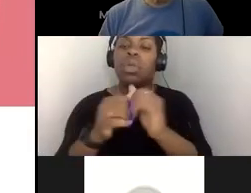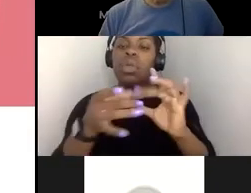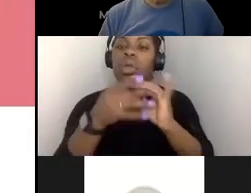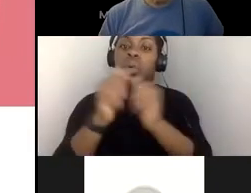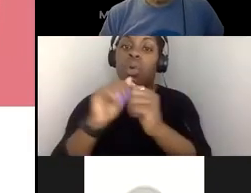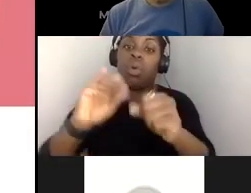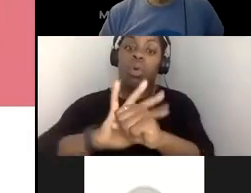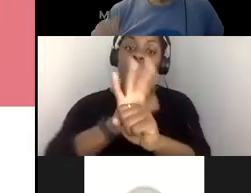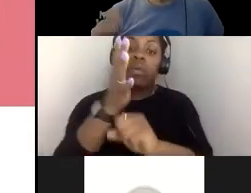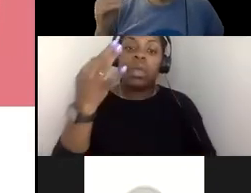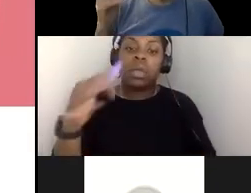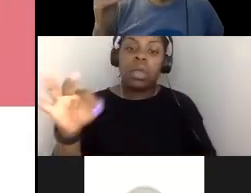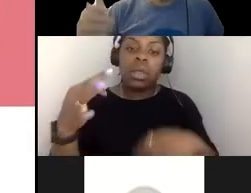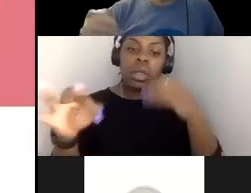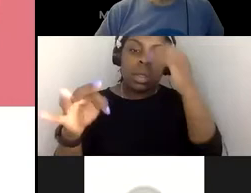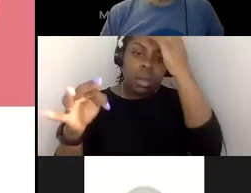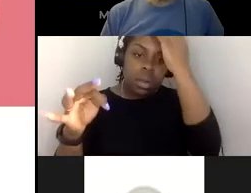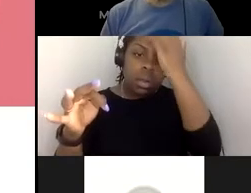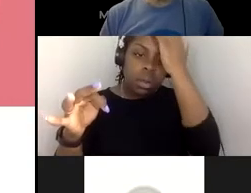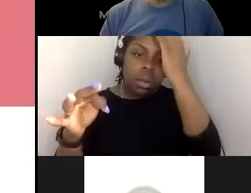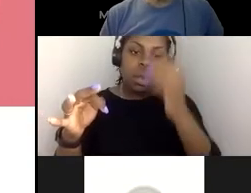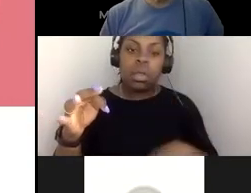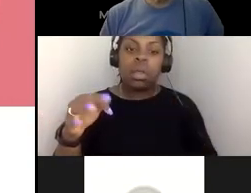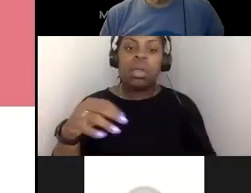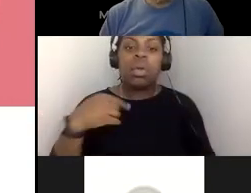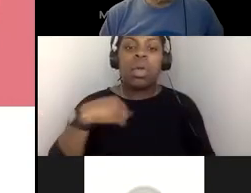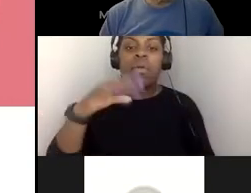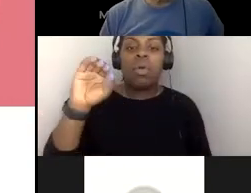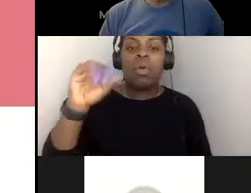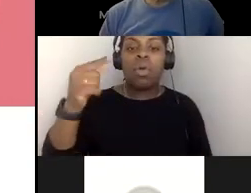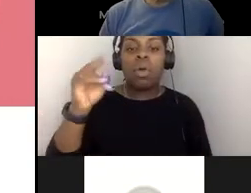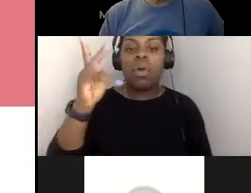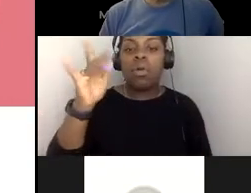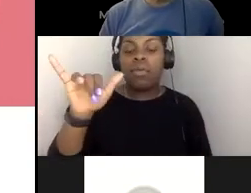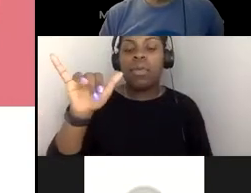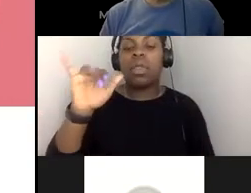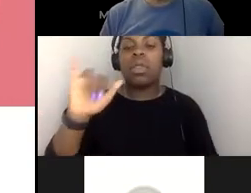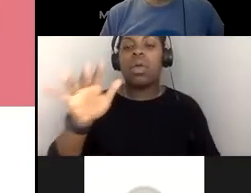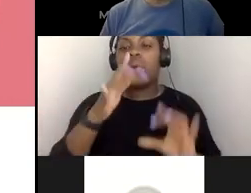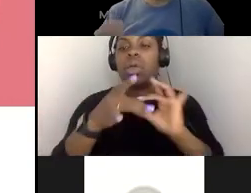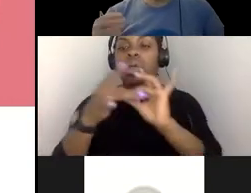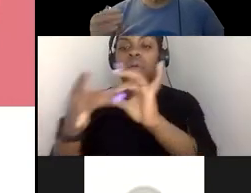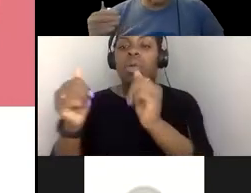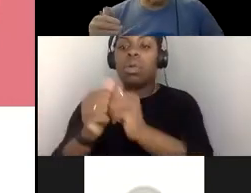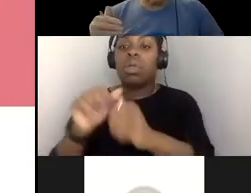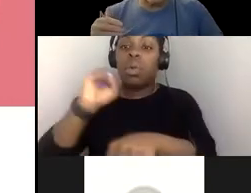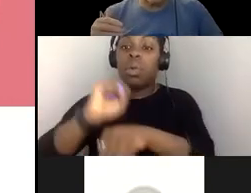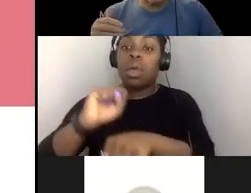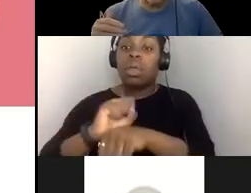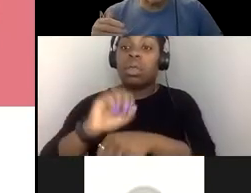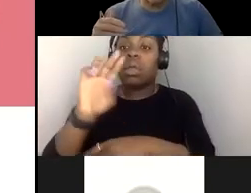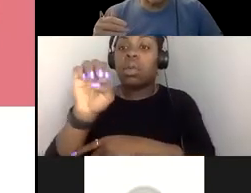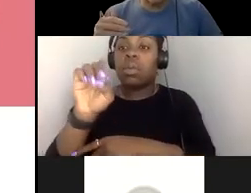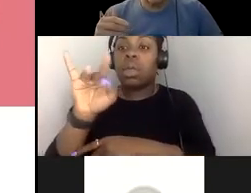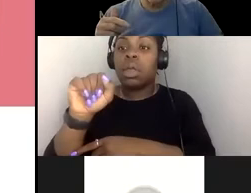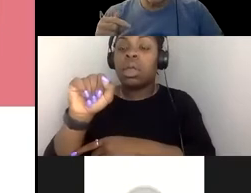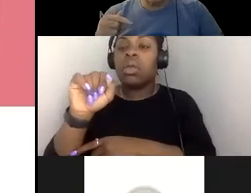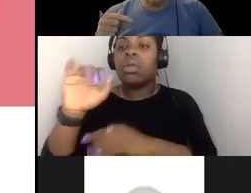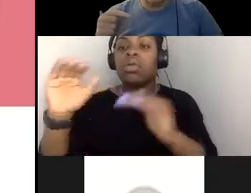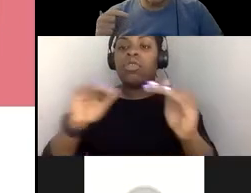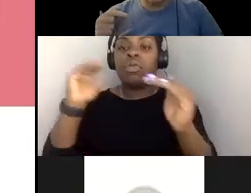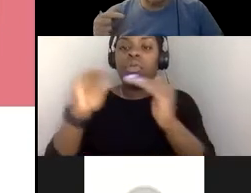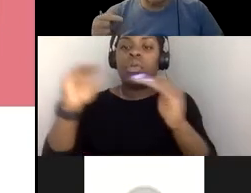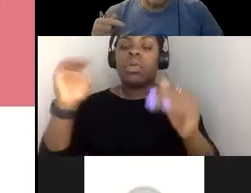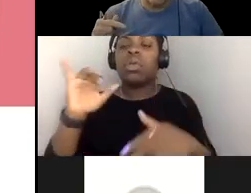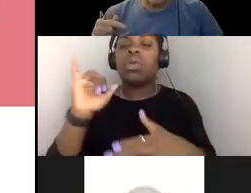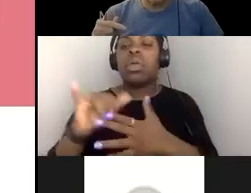COVID-19. We have a bibliography of the works of Media Justice on electronic monitoring. We have